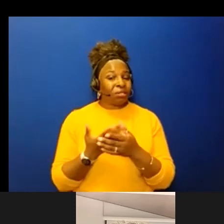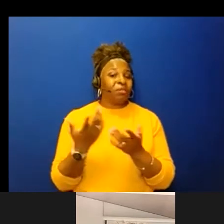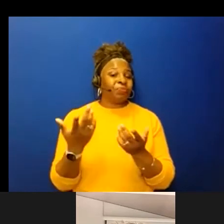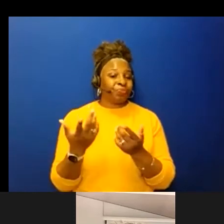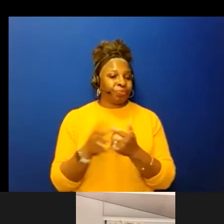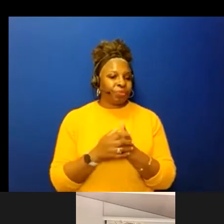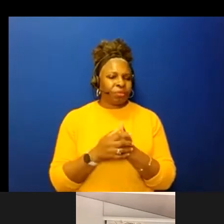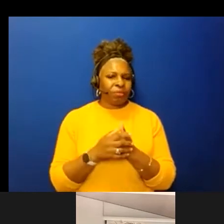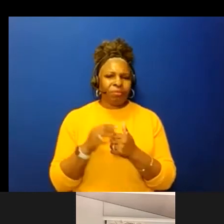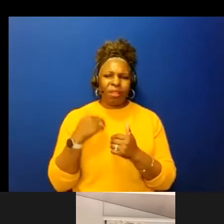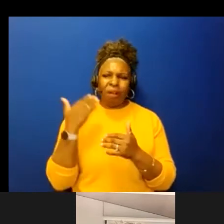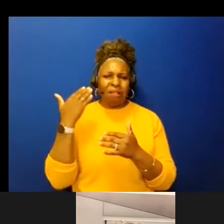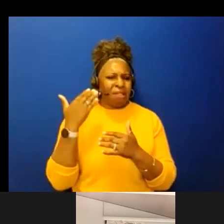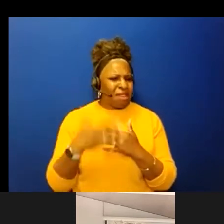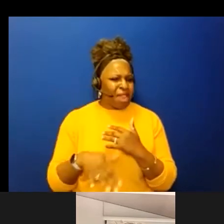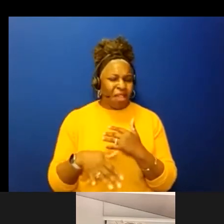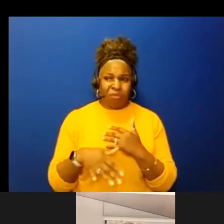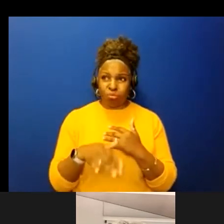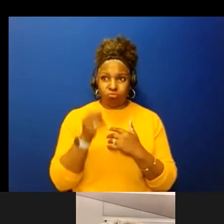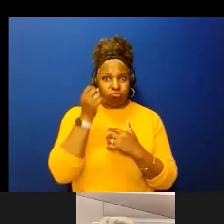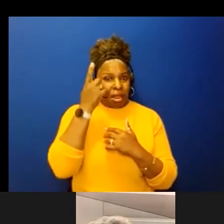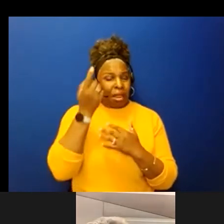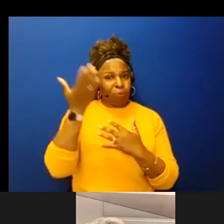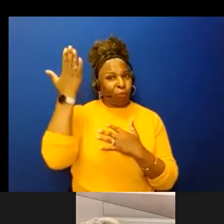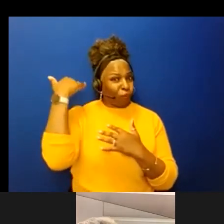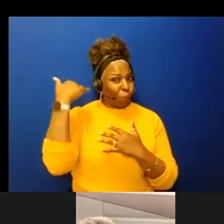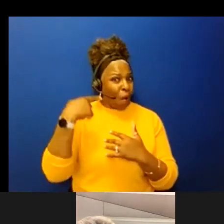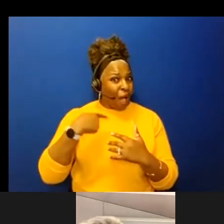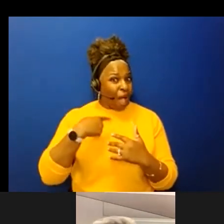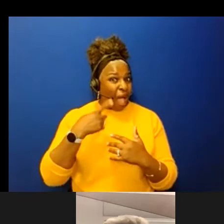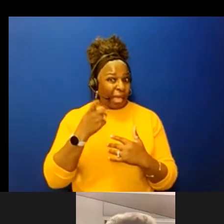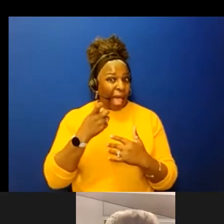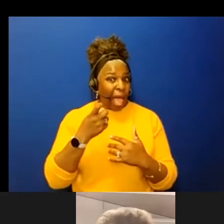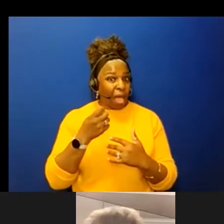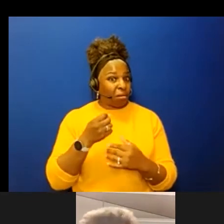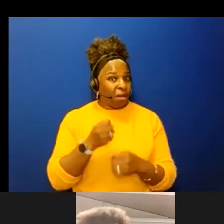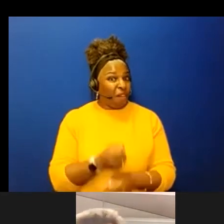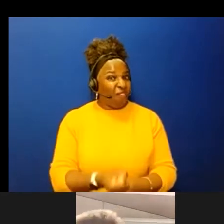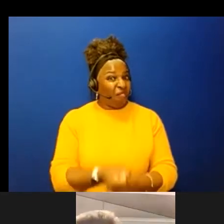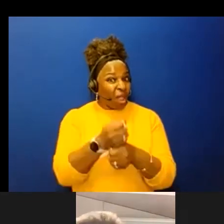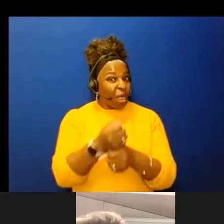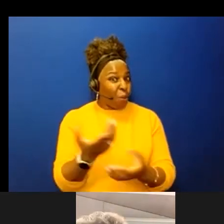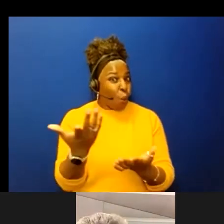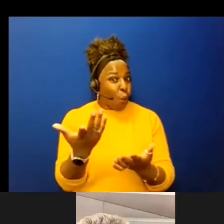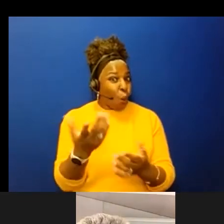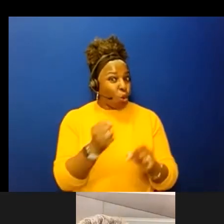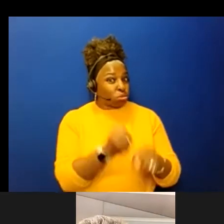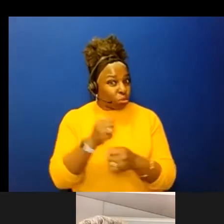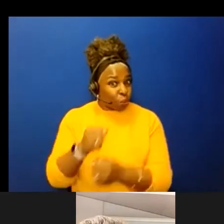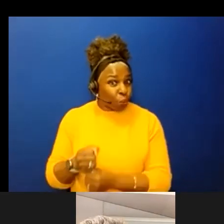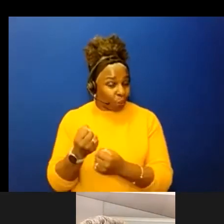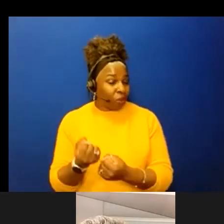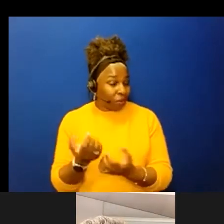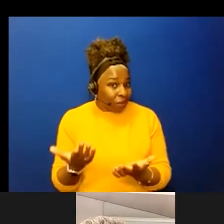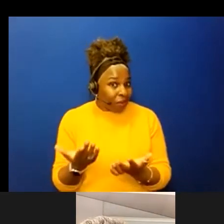I'd never had any idea that I could play volleyball or be a canoeist until I tried it. So give it a go. What